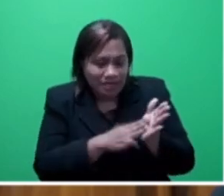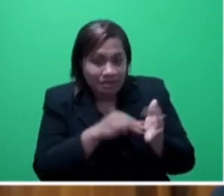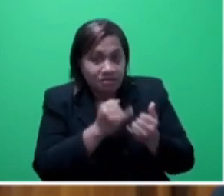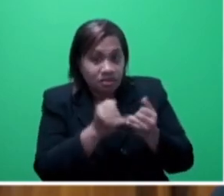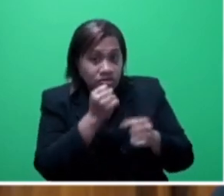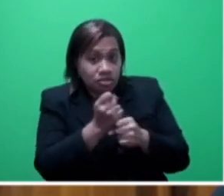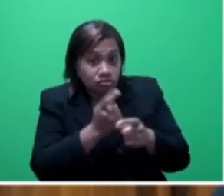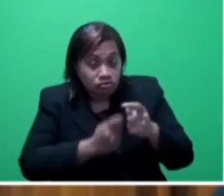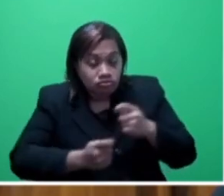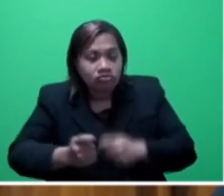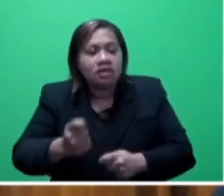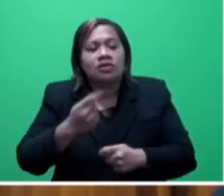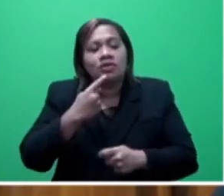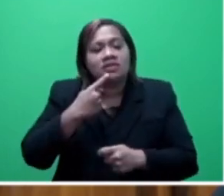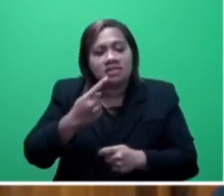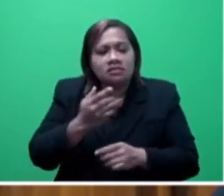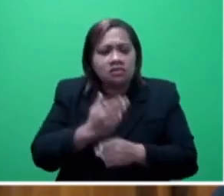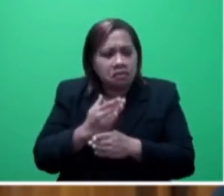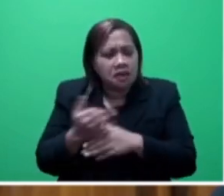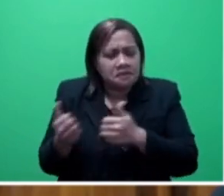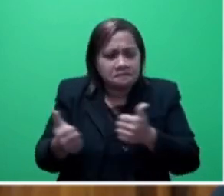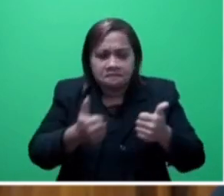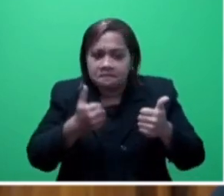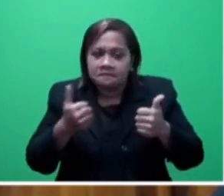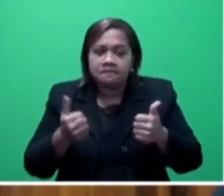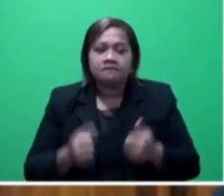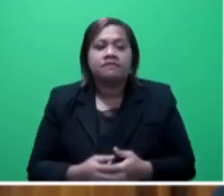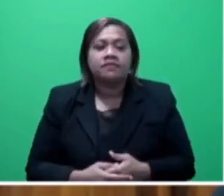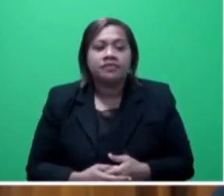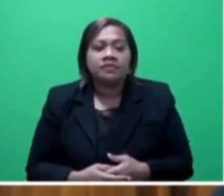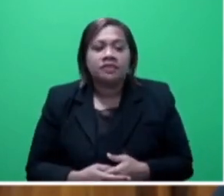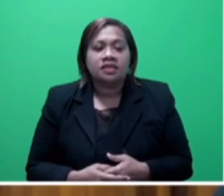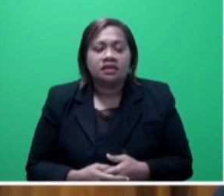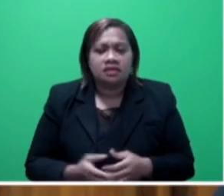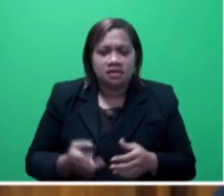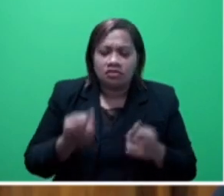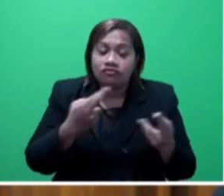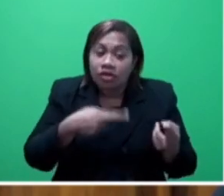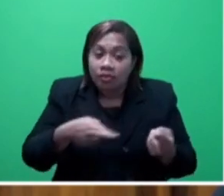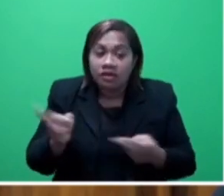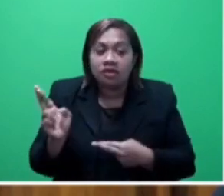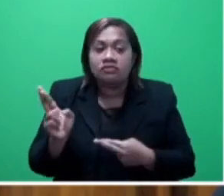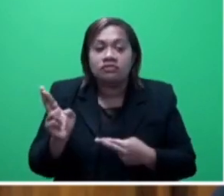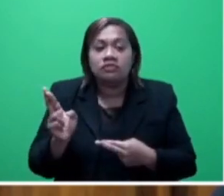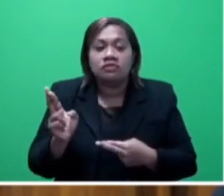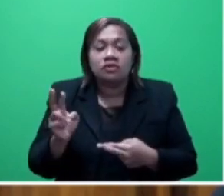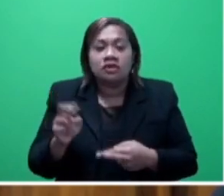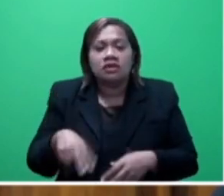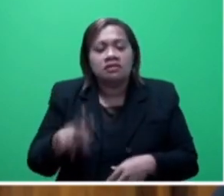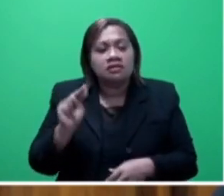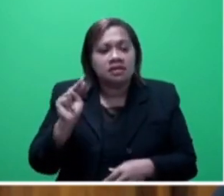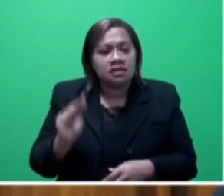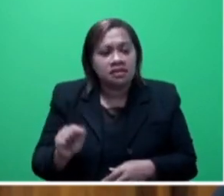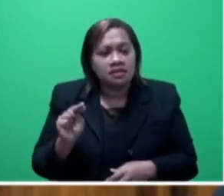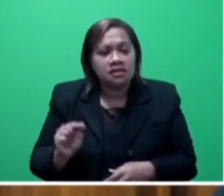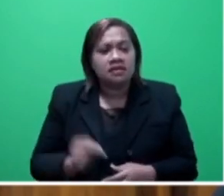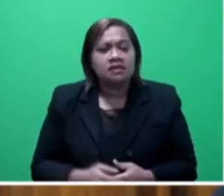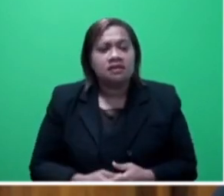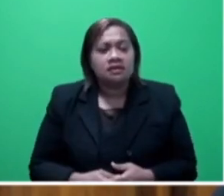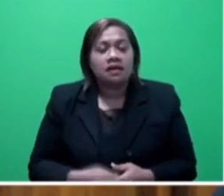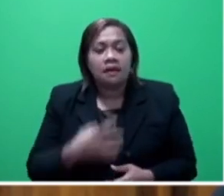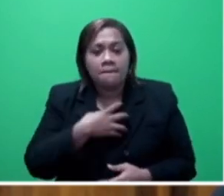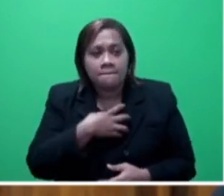it says has worked well, and that the recommendation is that there needs to be